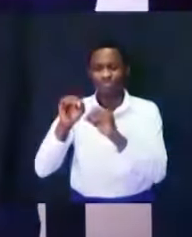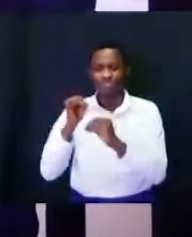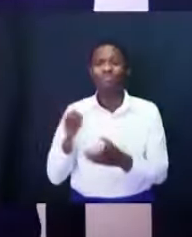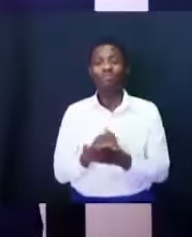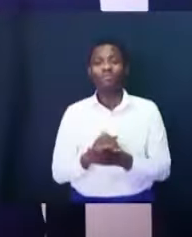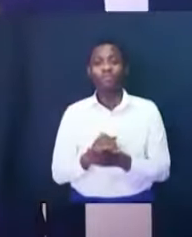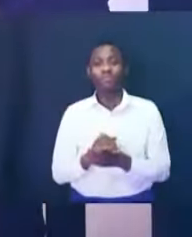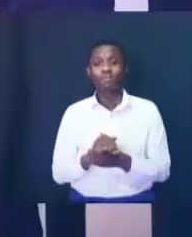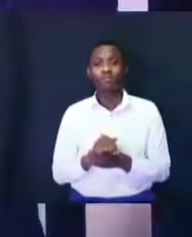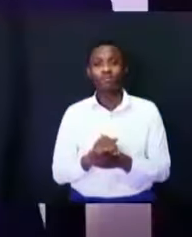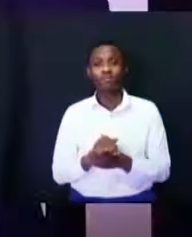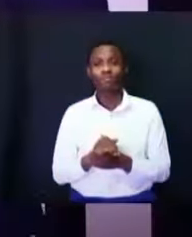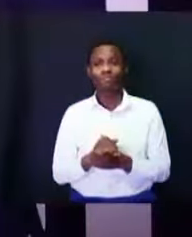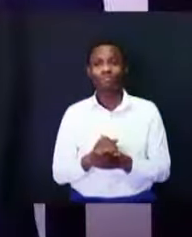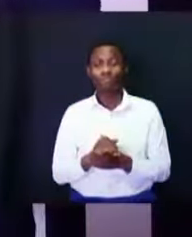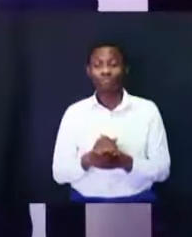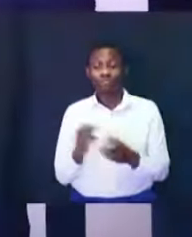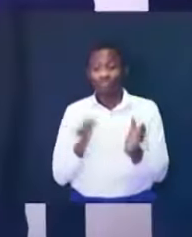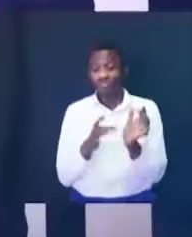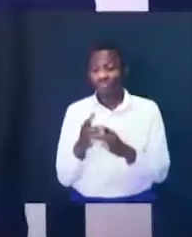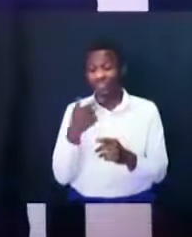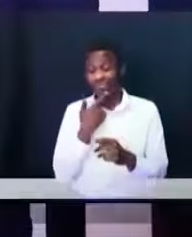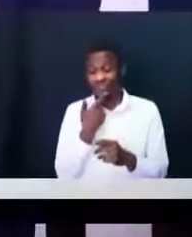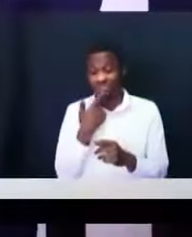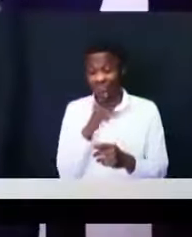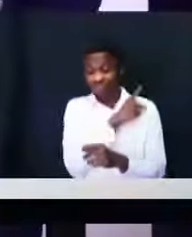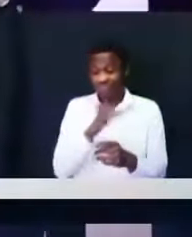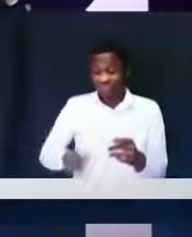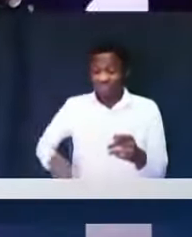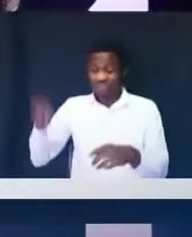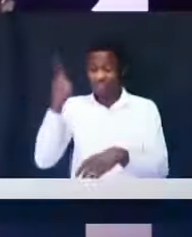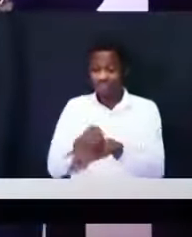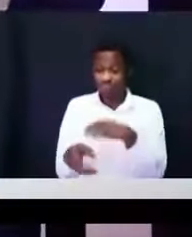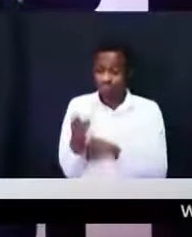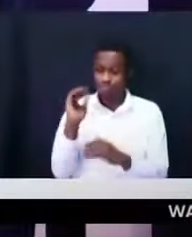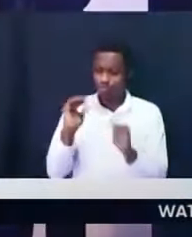Jesus said the kingdom of God is like somebody who introdu yeast into a